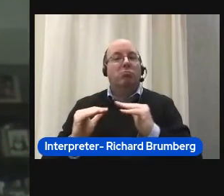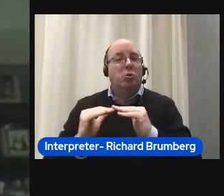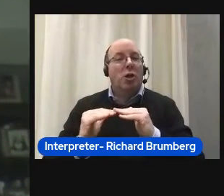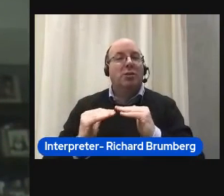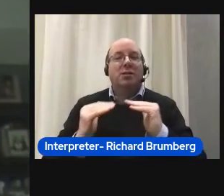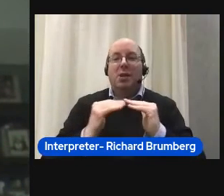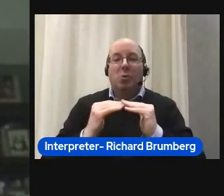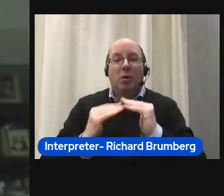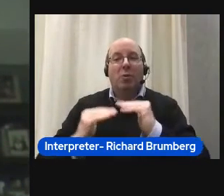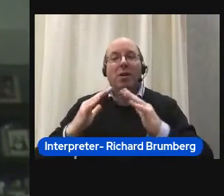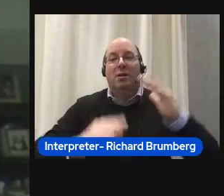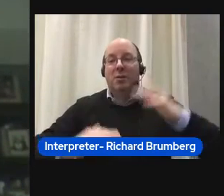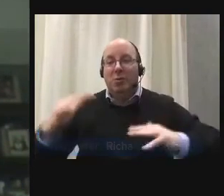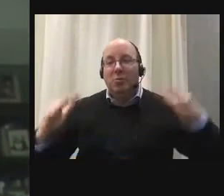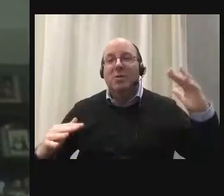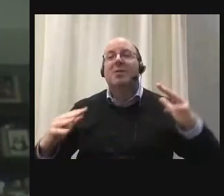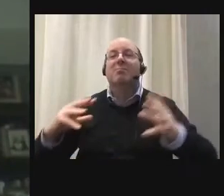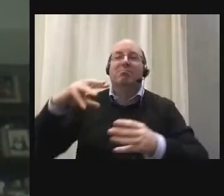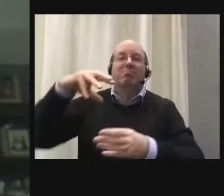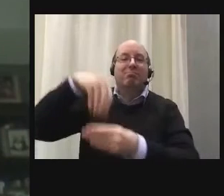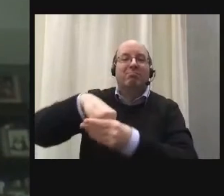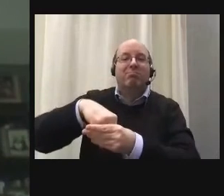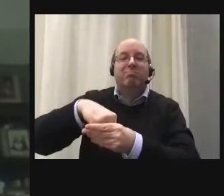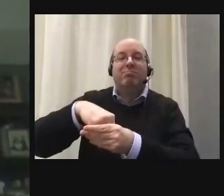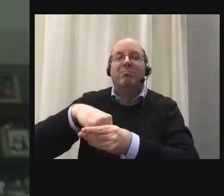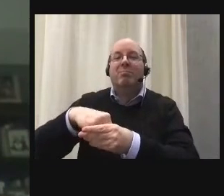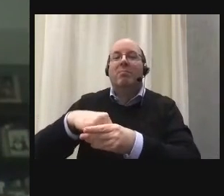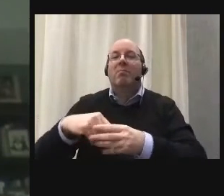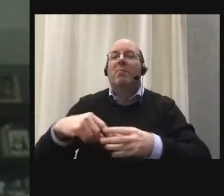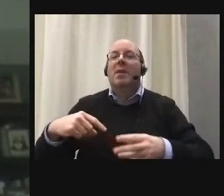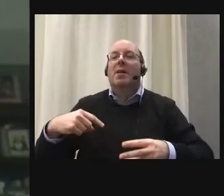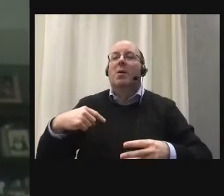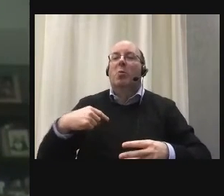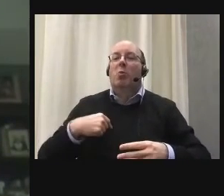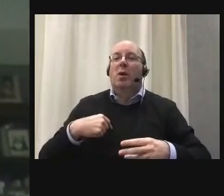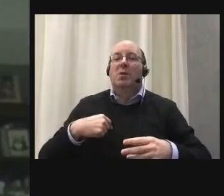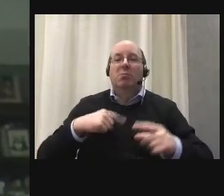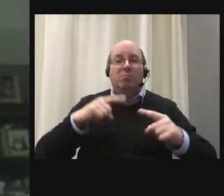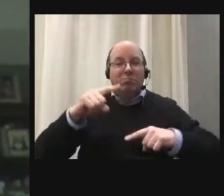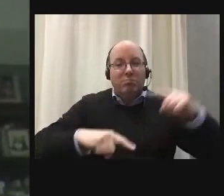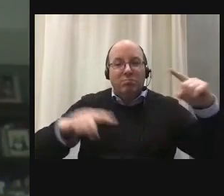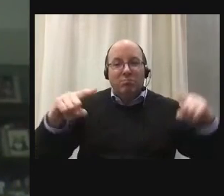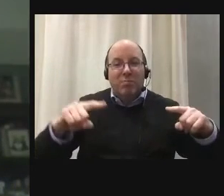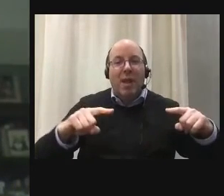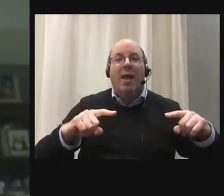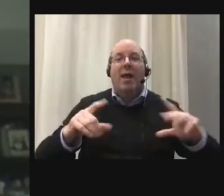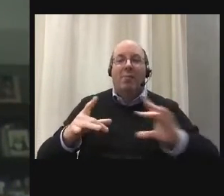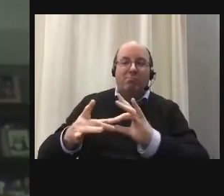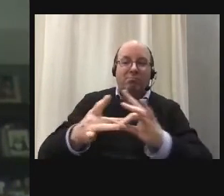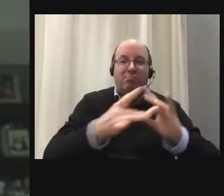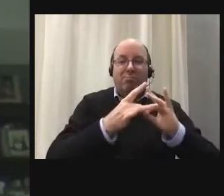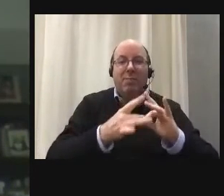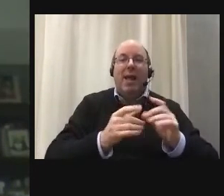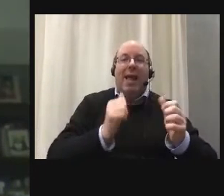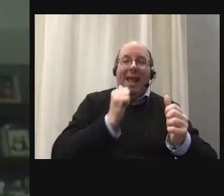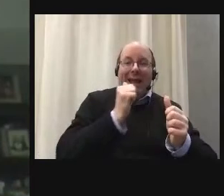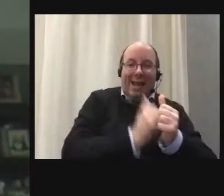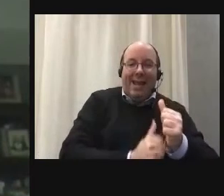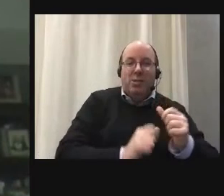to find strength in our community while celebrating and acknowledging the unique contributions made by